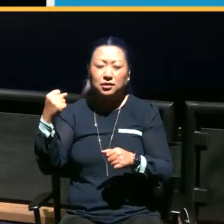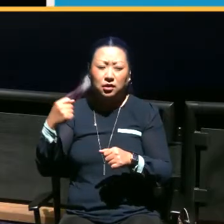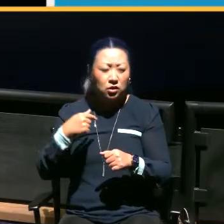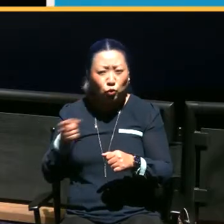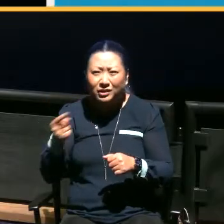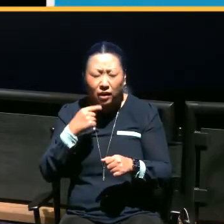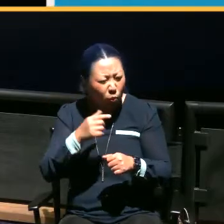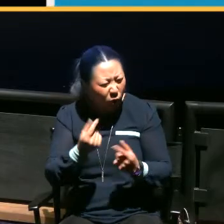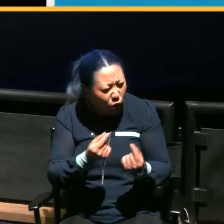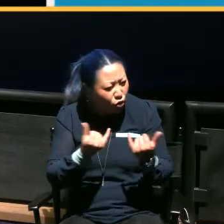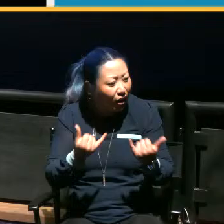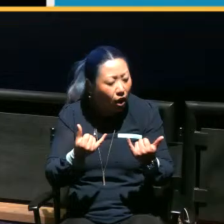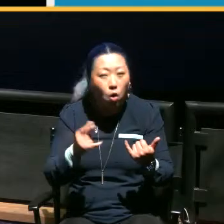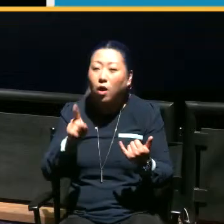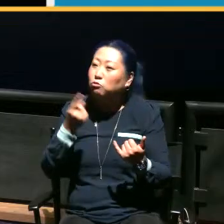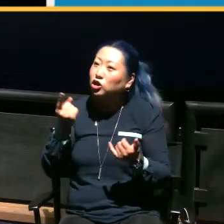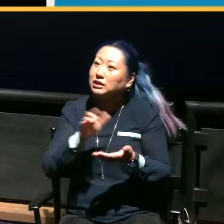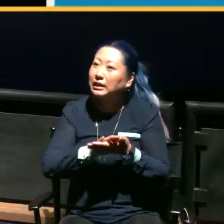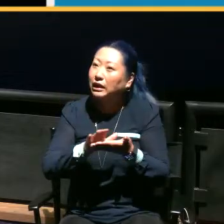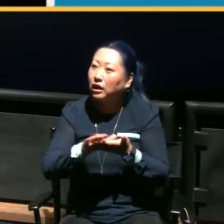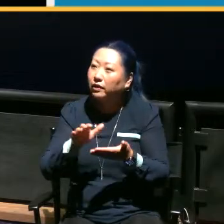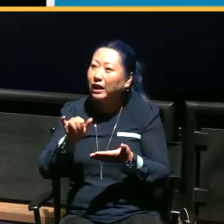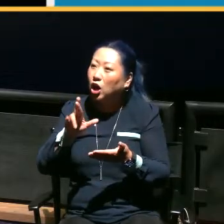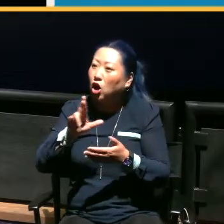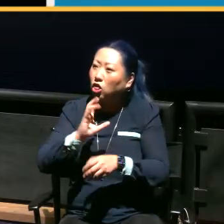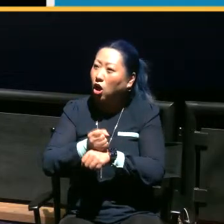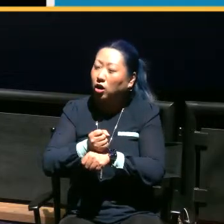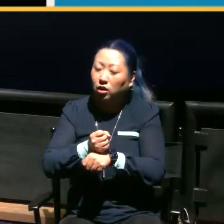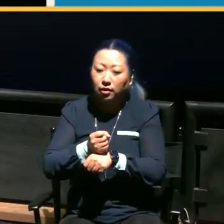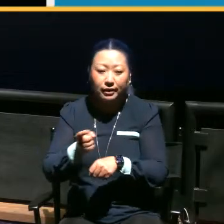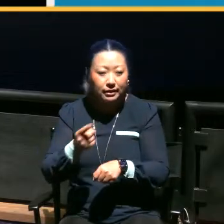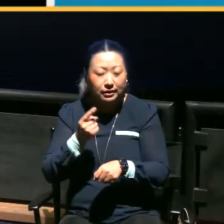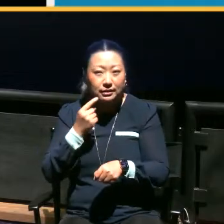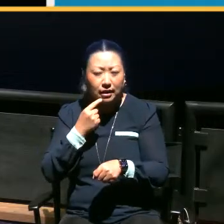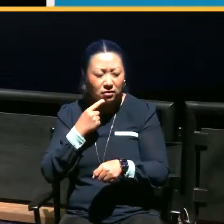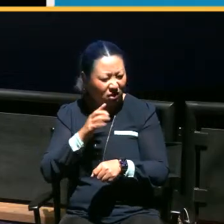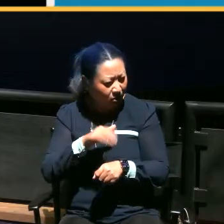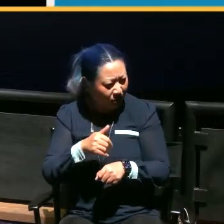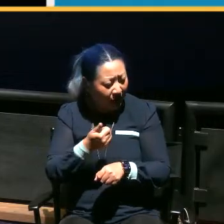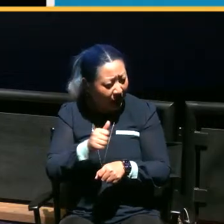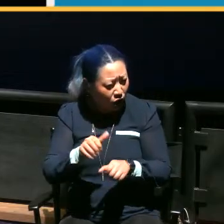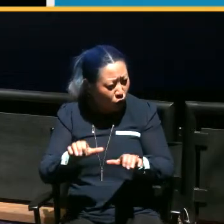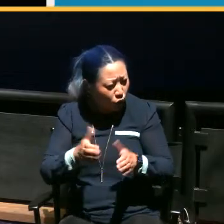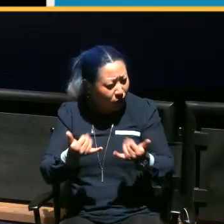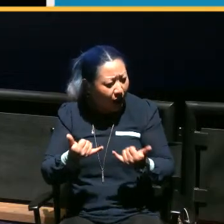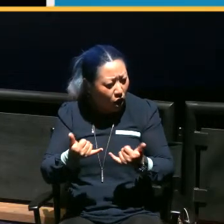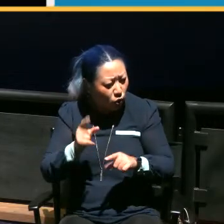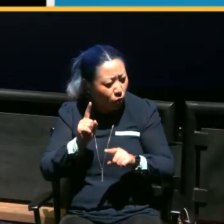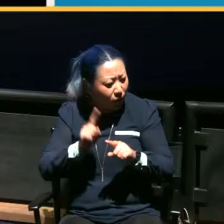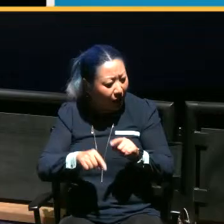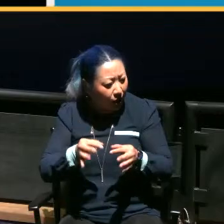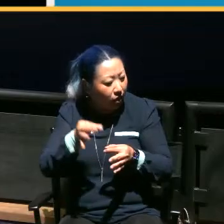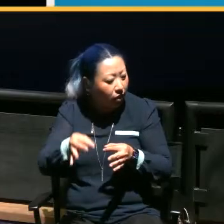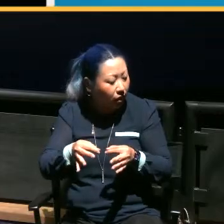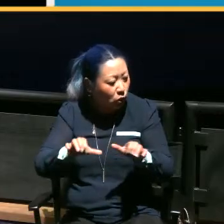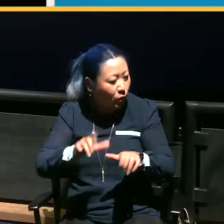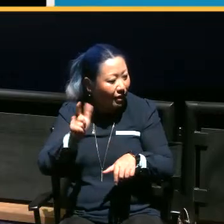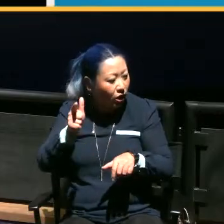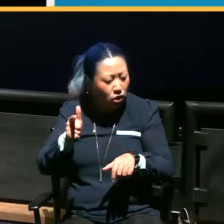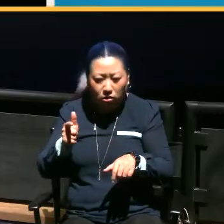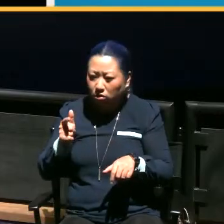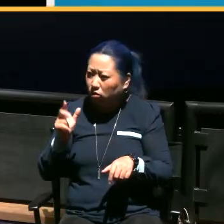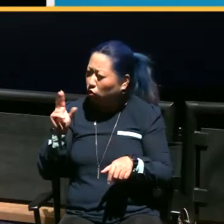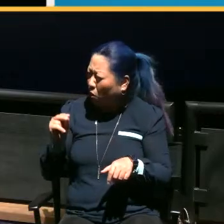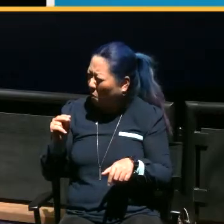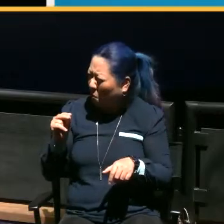are you doing right now? I go, I'm just cleaning up the airlock. And he says, is there anything you're doing now that you can't do later? And I'm like,